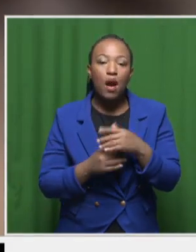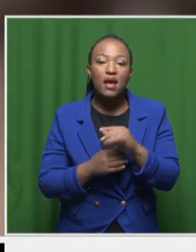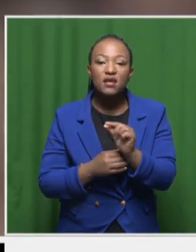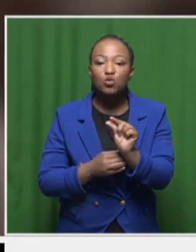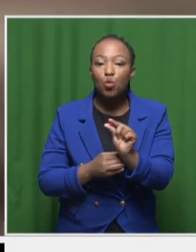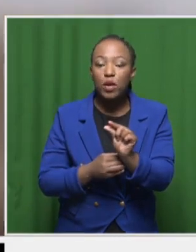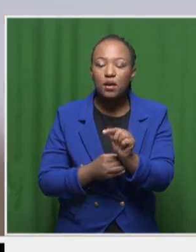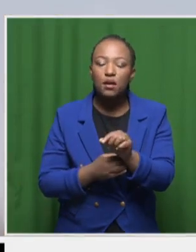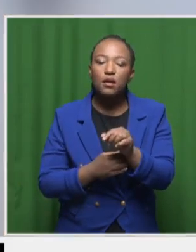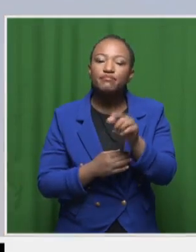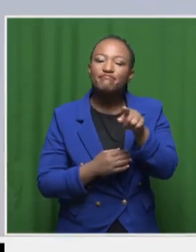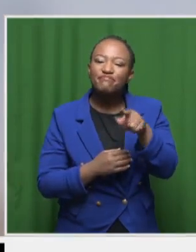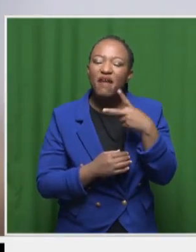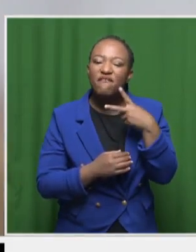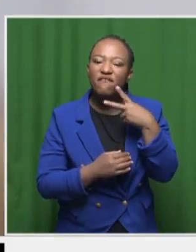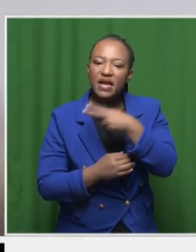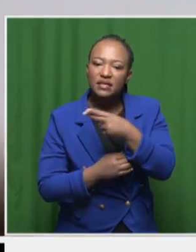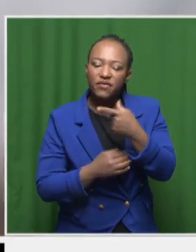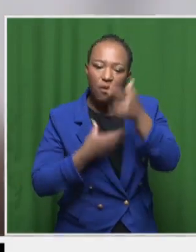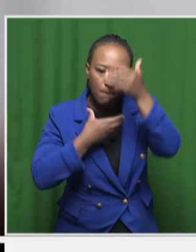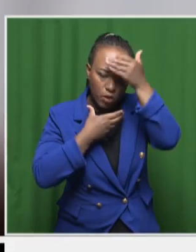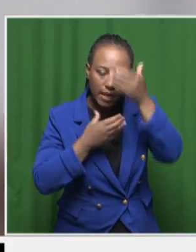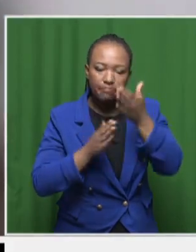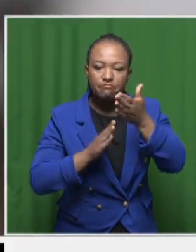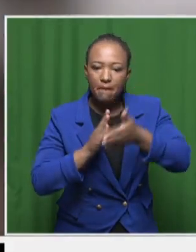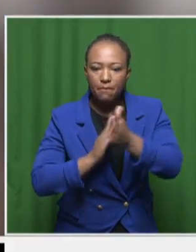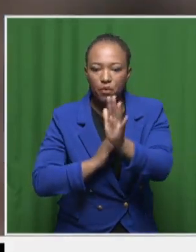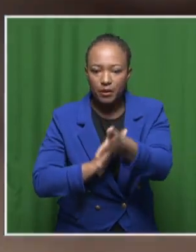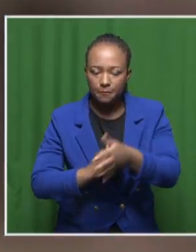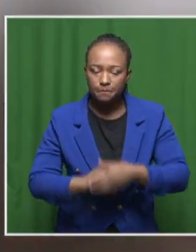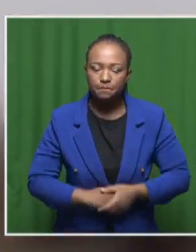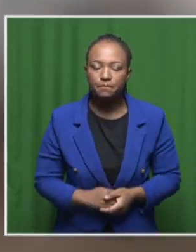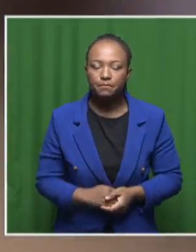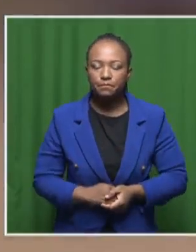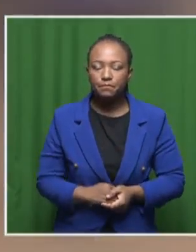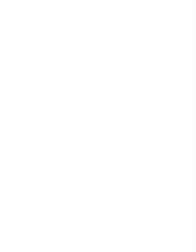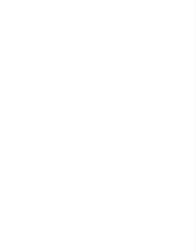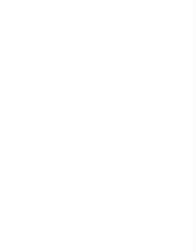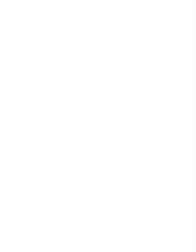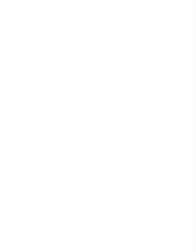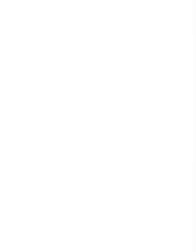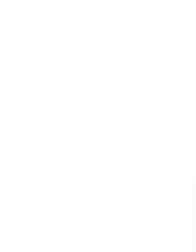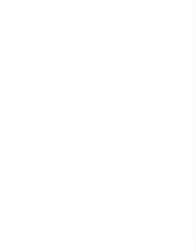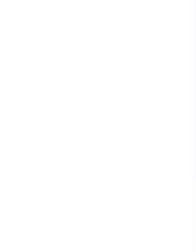near. Sherwin Briceby's SABC News, New York.